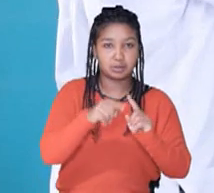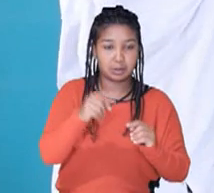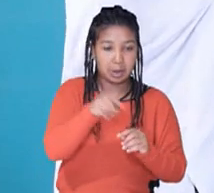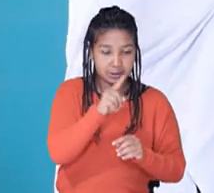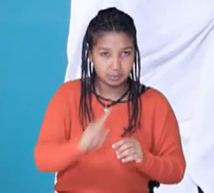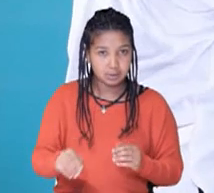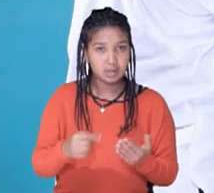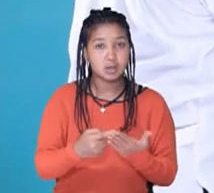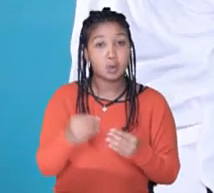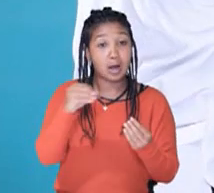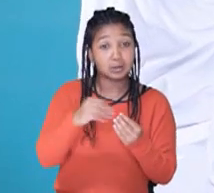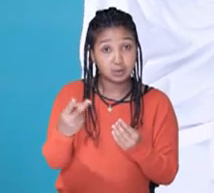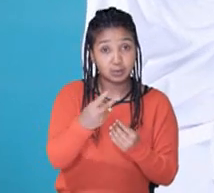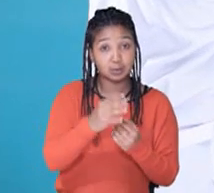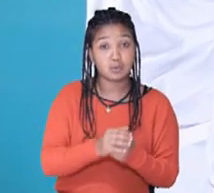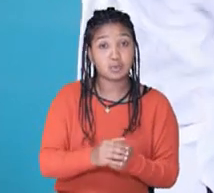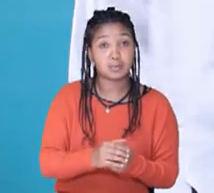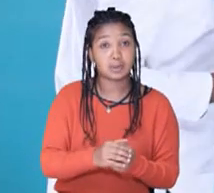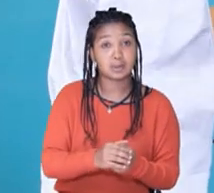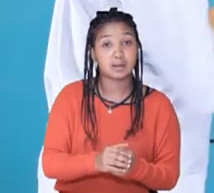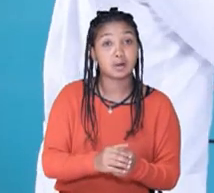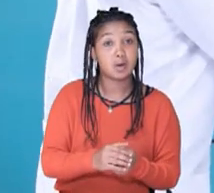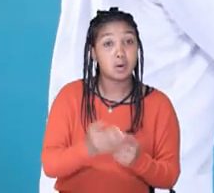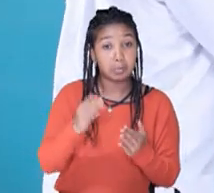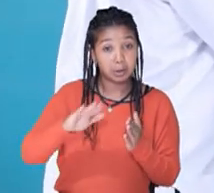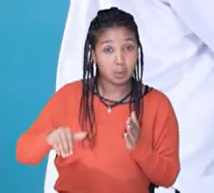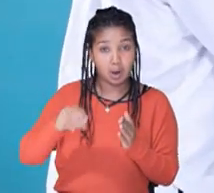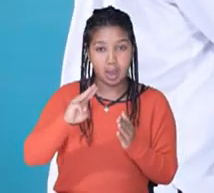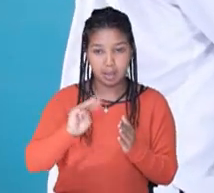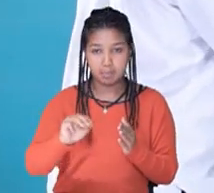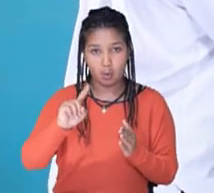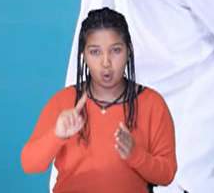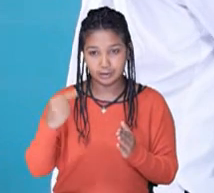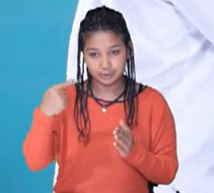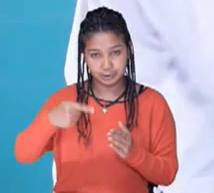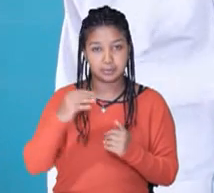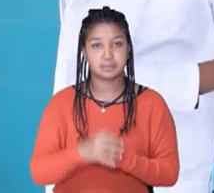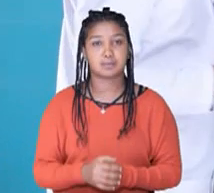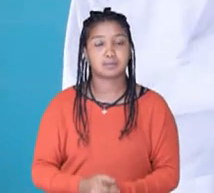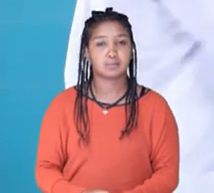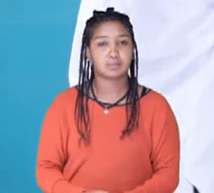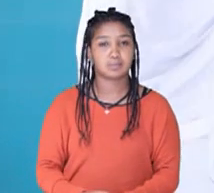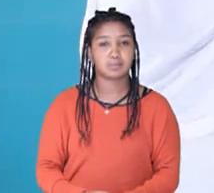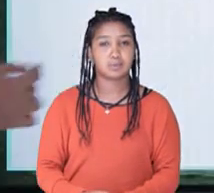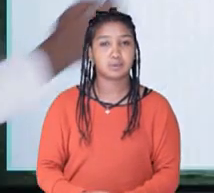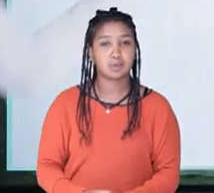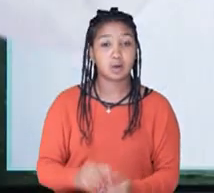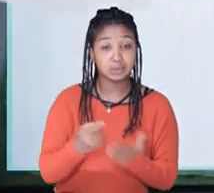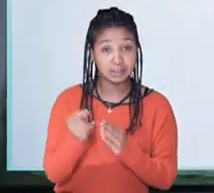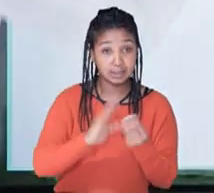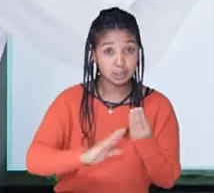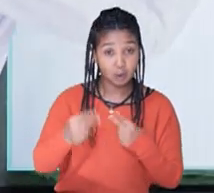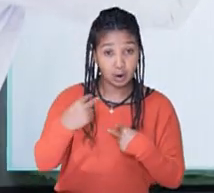can cancel this one. When you add this, the only quantity left here is m1g. Okay? And on